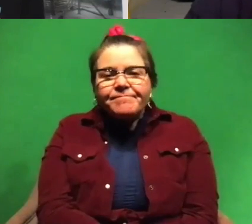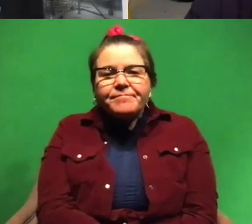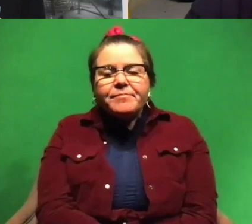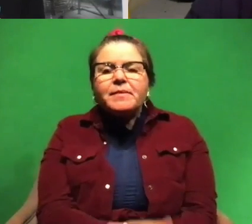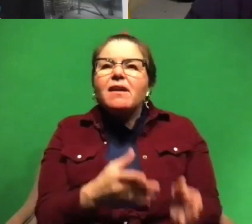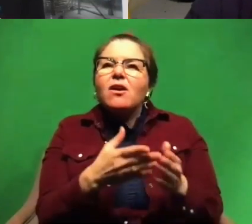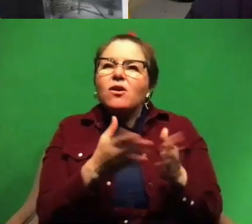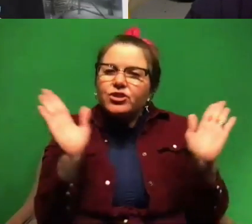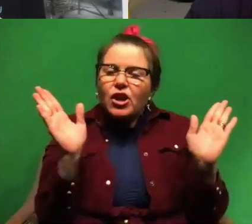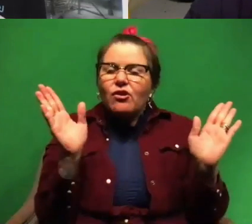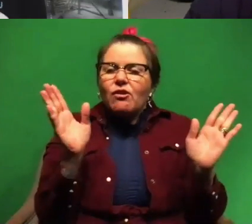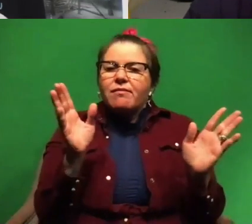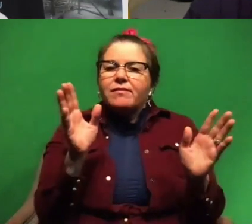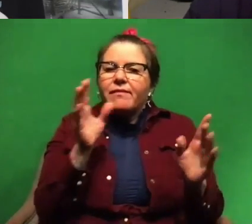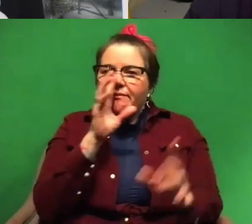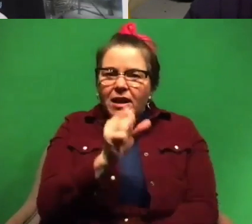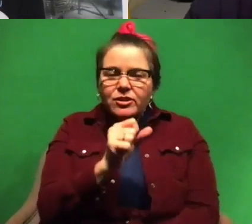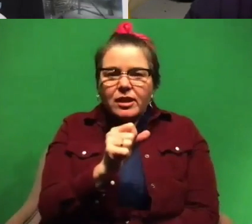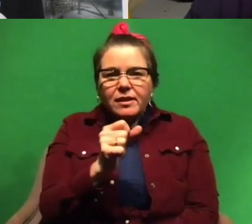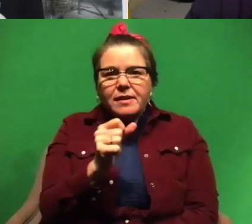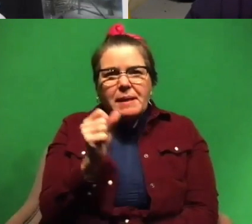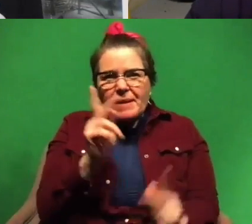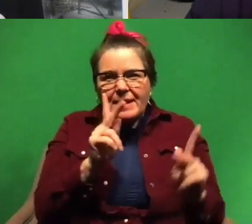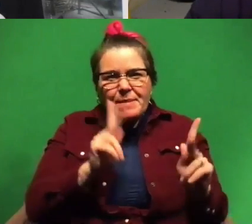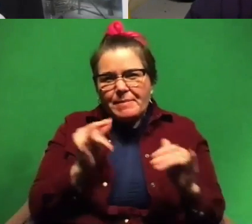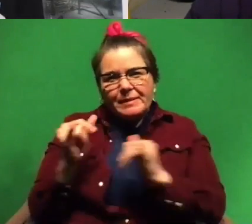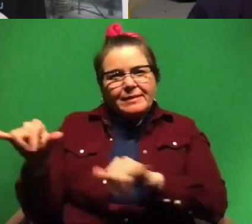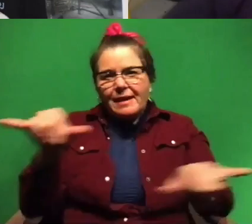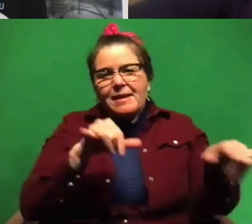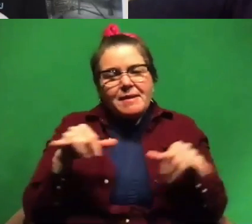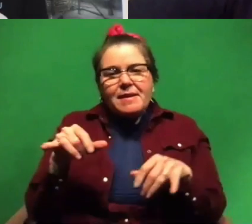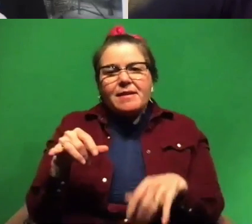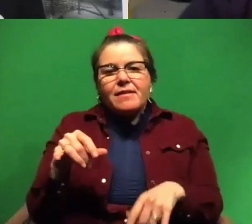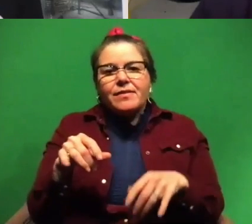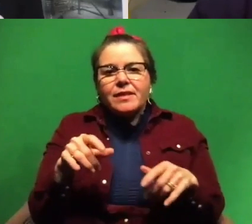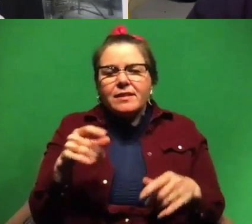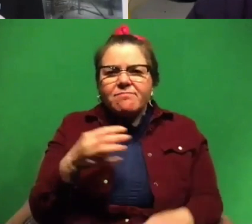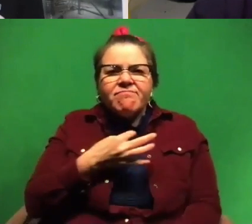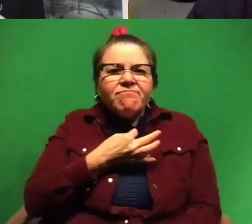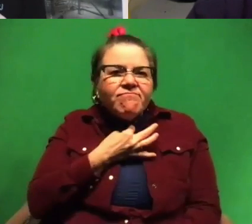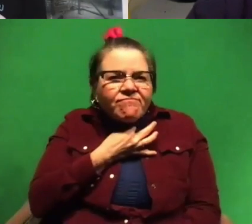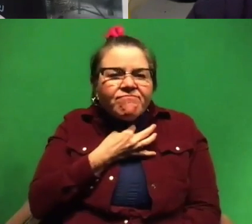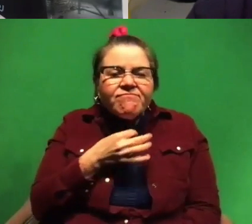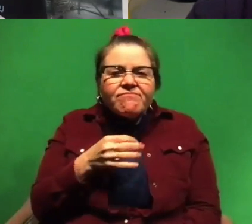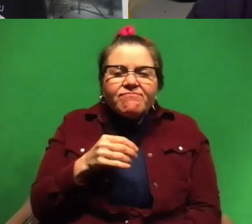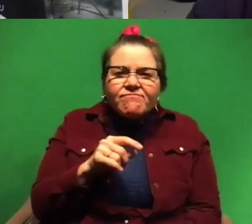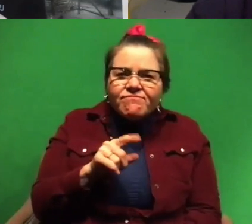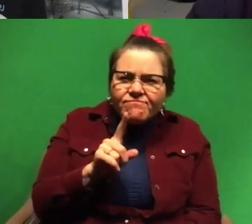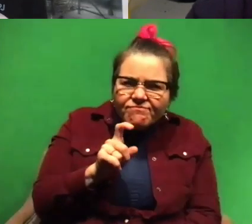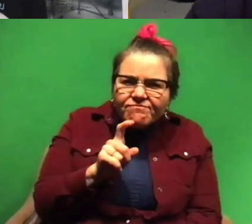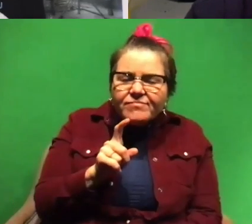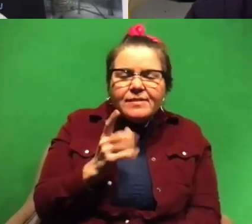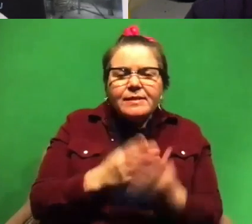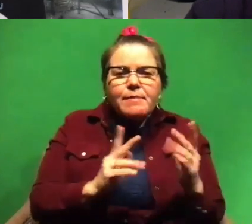general fascination that I think a lot of people have, just like kind of this curiosity. And some people even have this